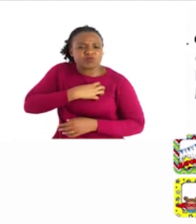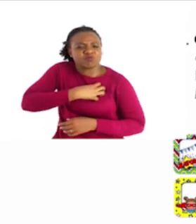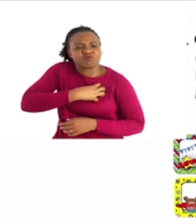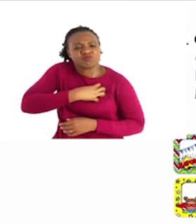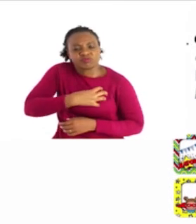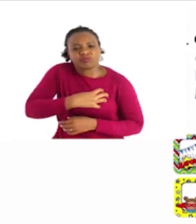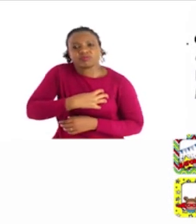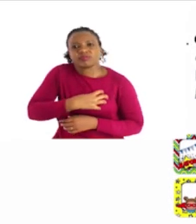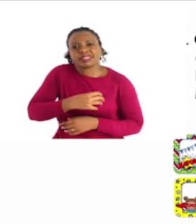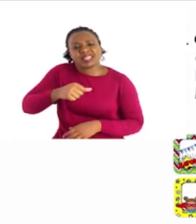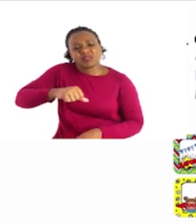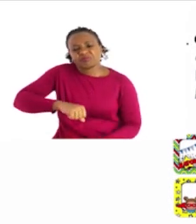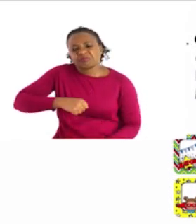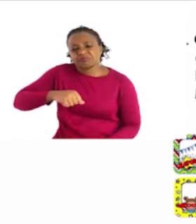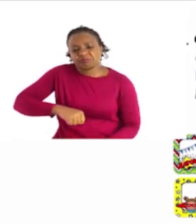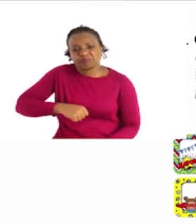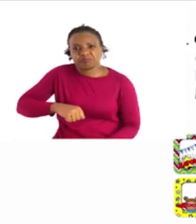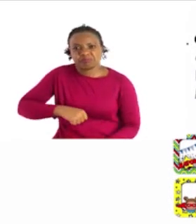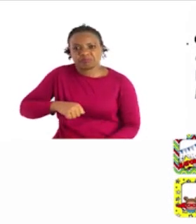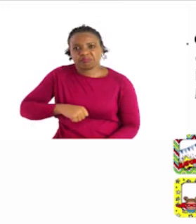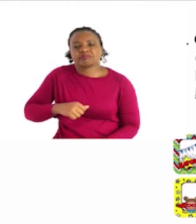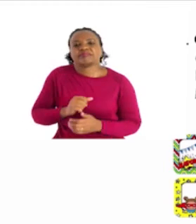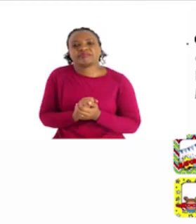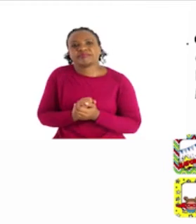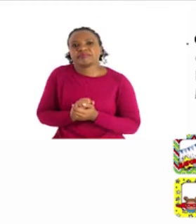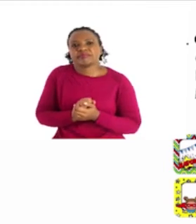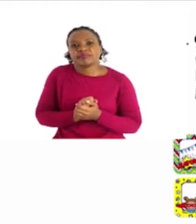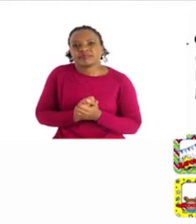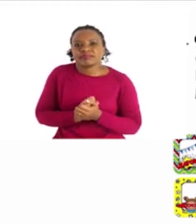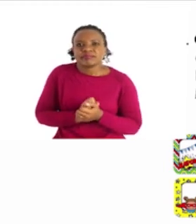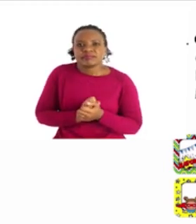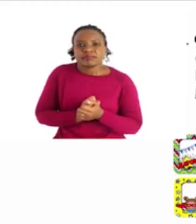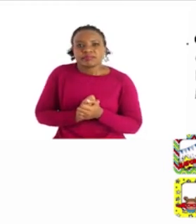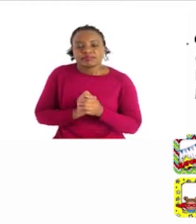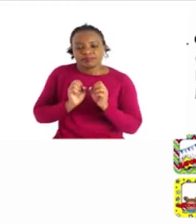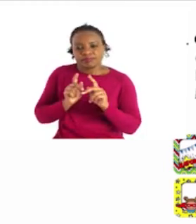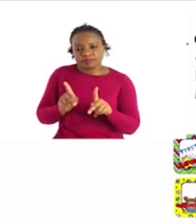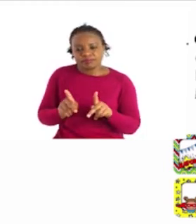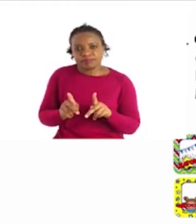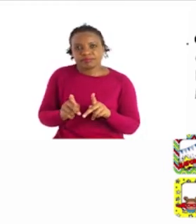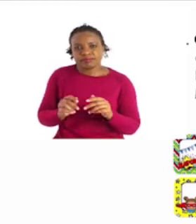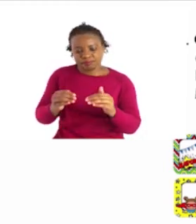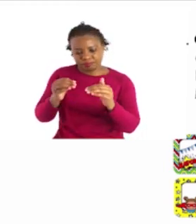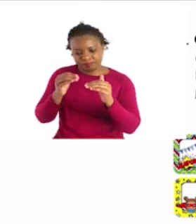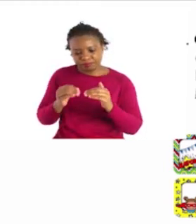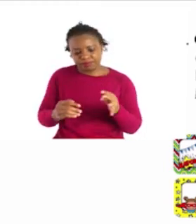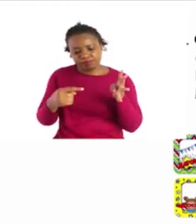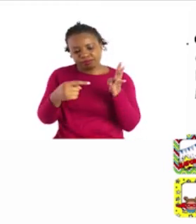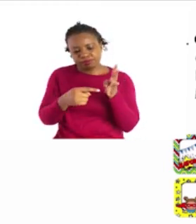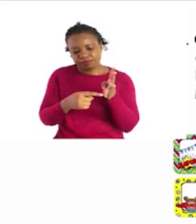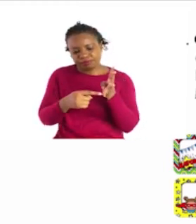jealousy, sickness. I am only going to mention a few. Right. Now, we are going to move